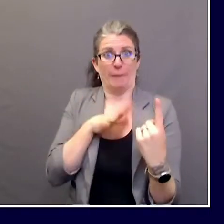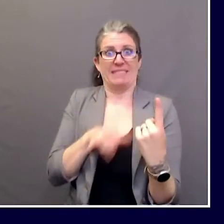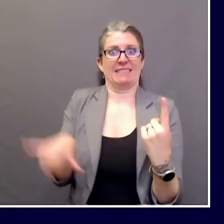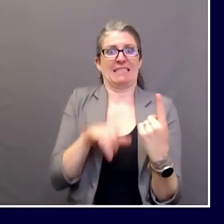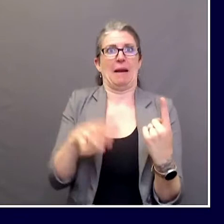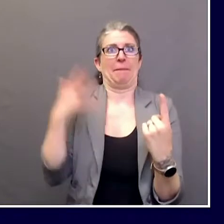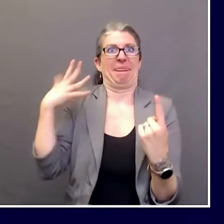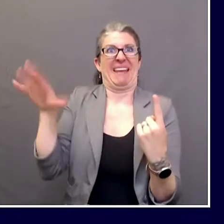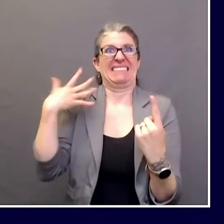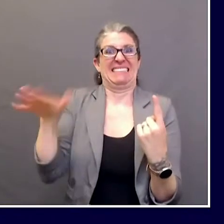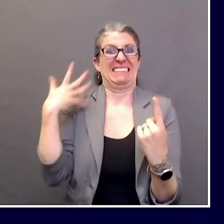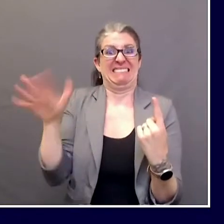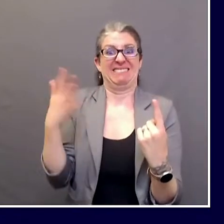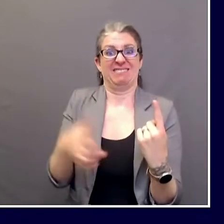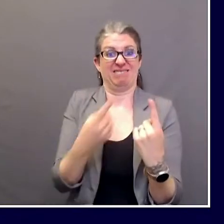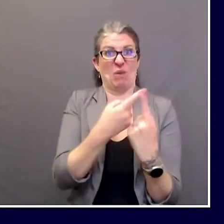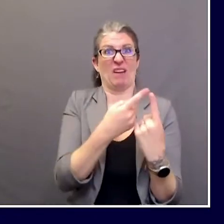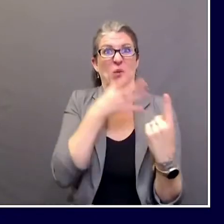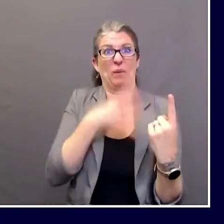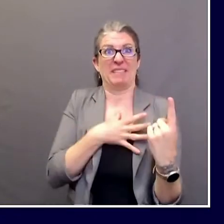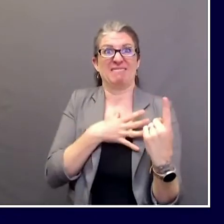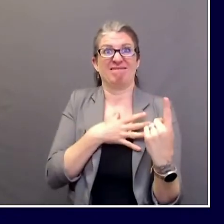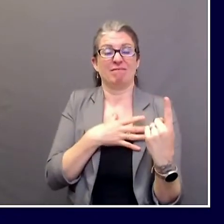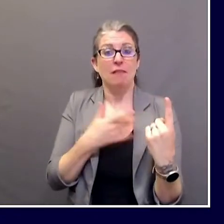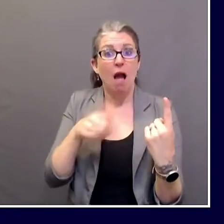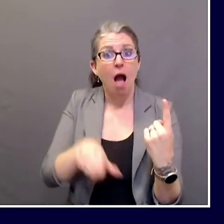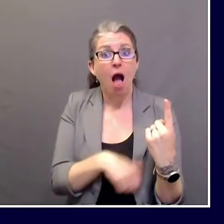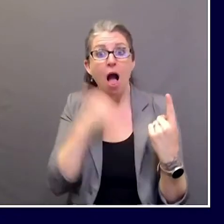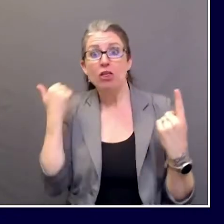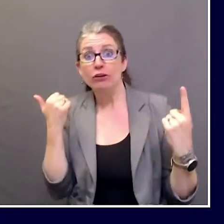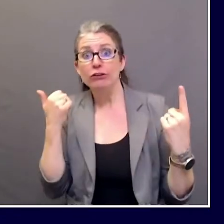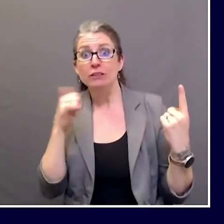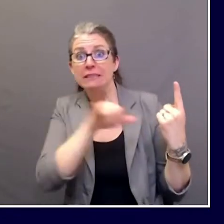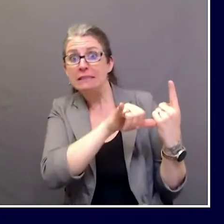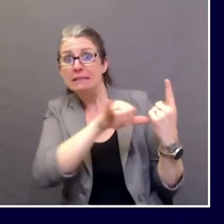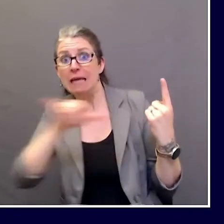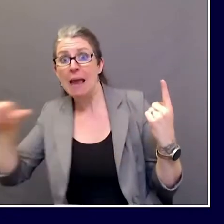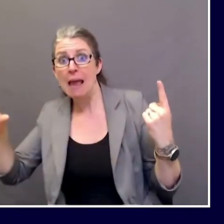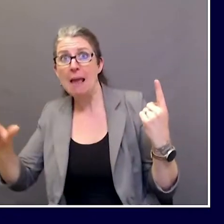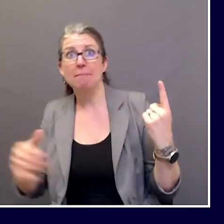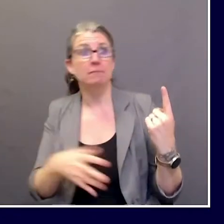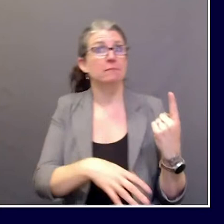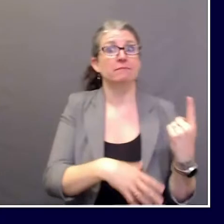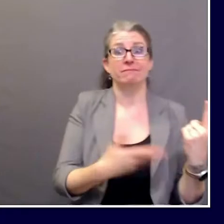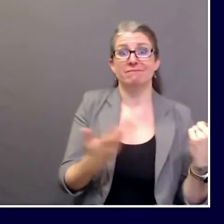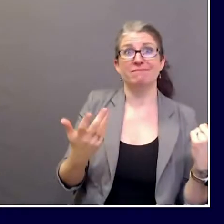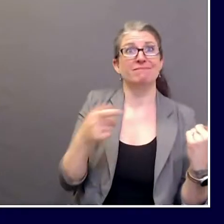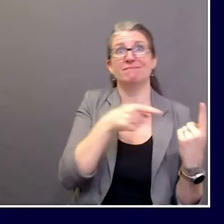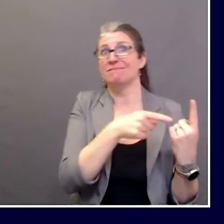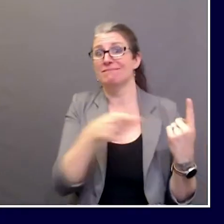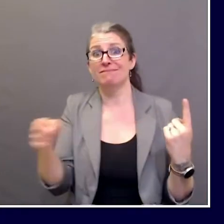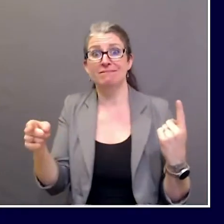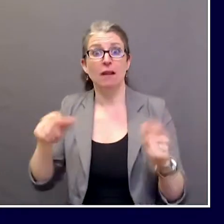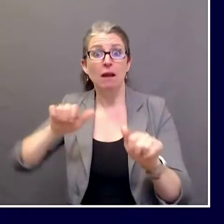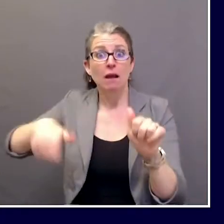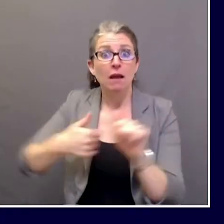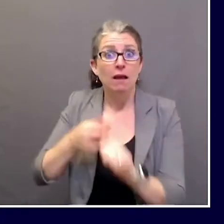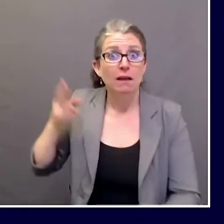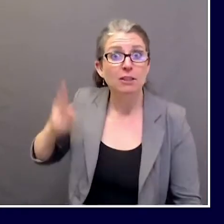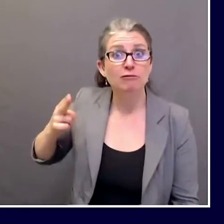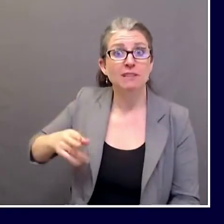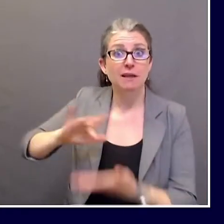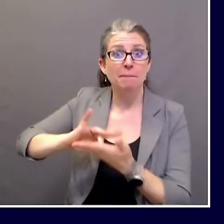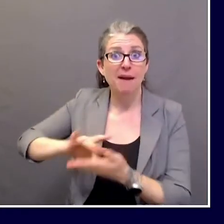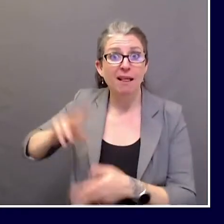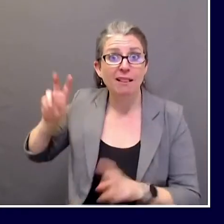medical condition. Perhaps they were all taking the same medication. Those are the questions that I know are going to be discussed tomorrow. Based